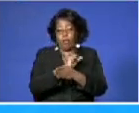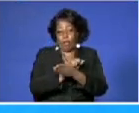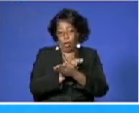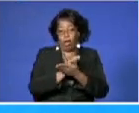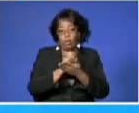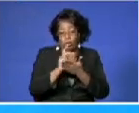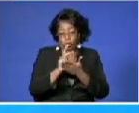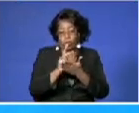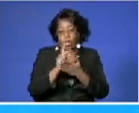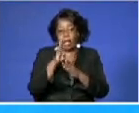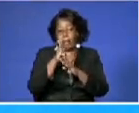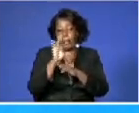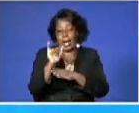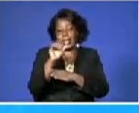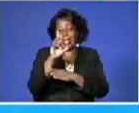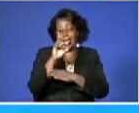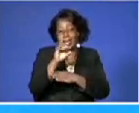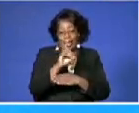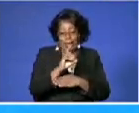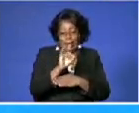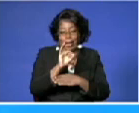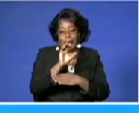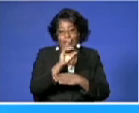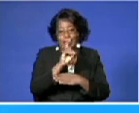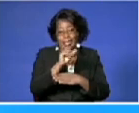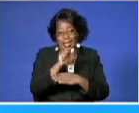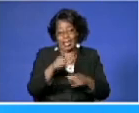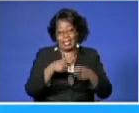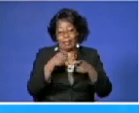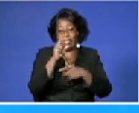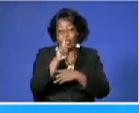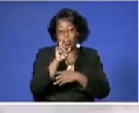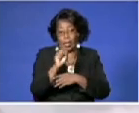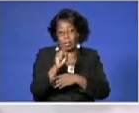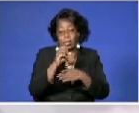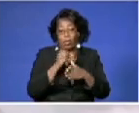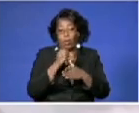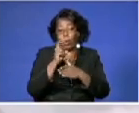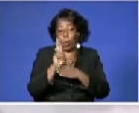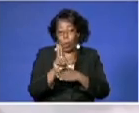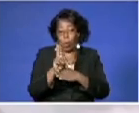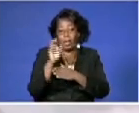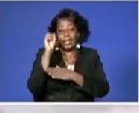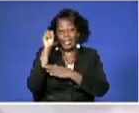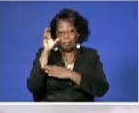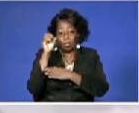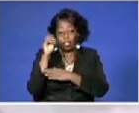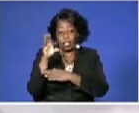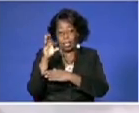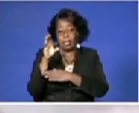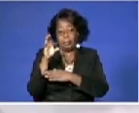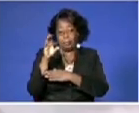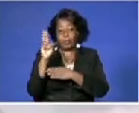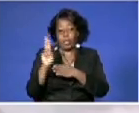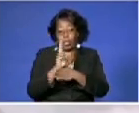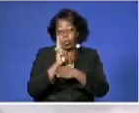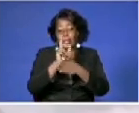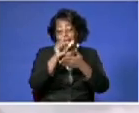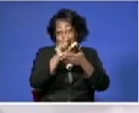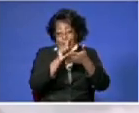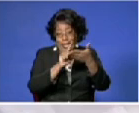by the FDA, that's given in the US, or Emergency Use